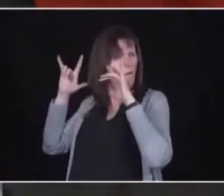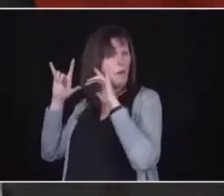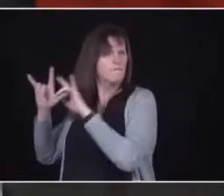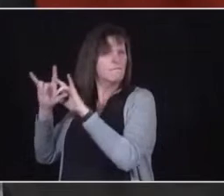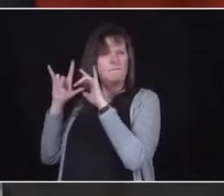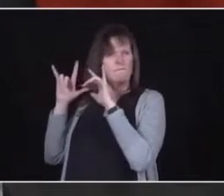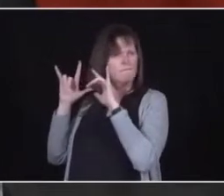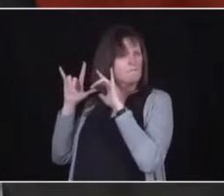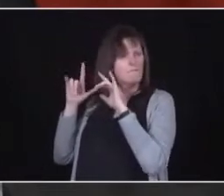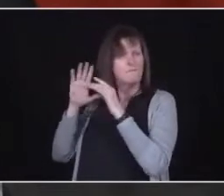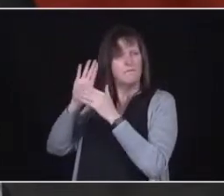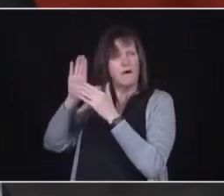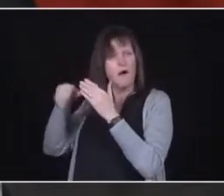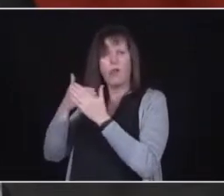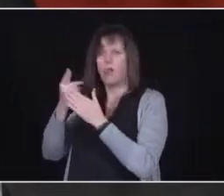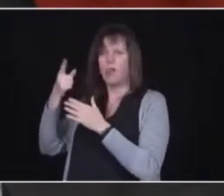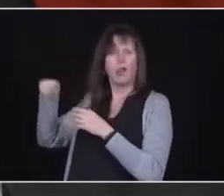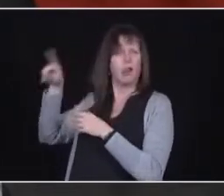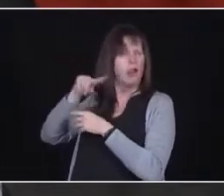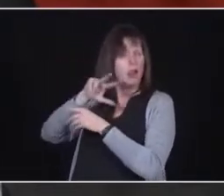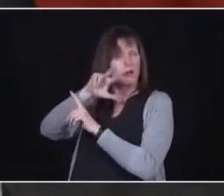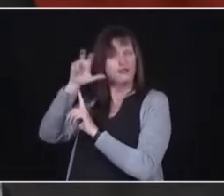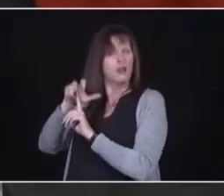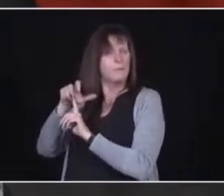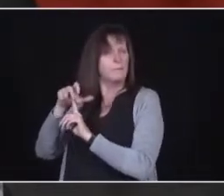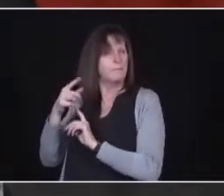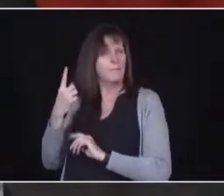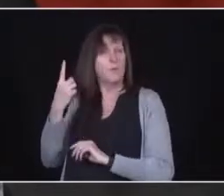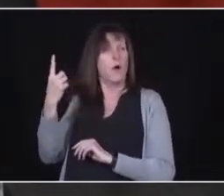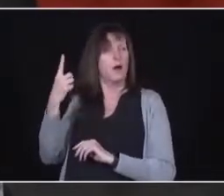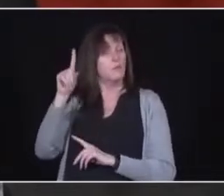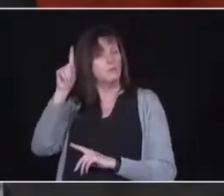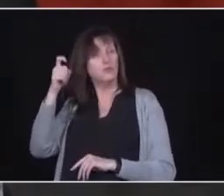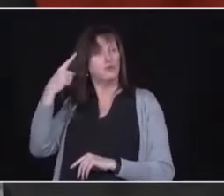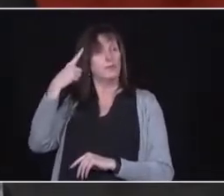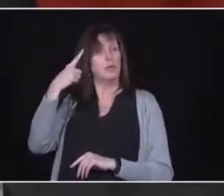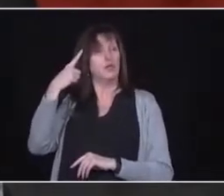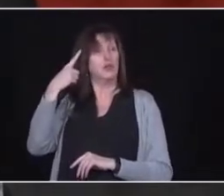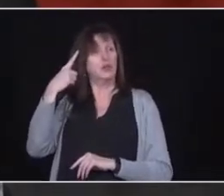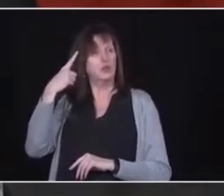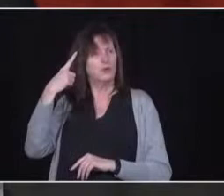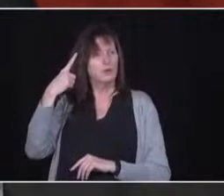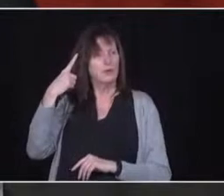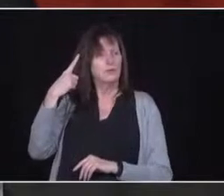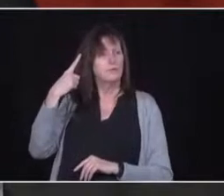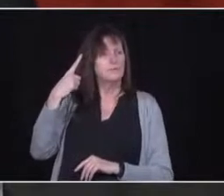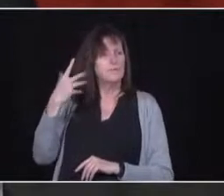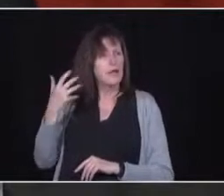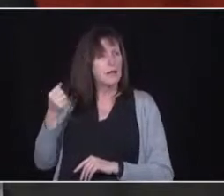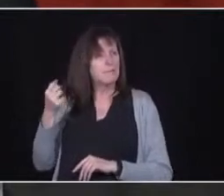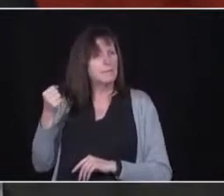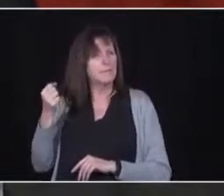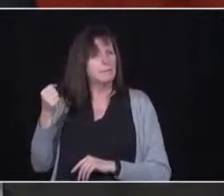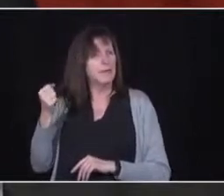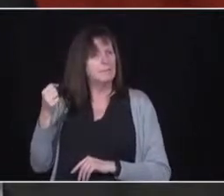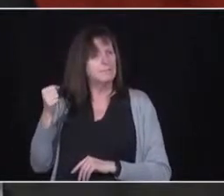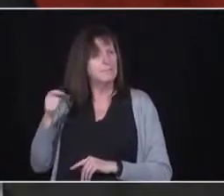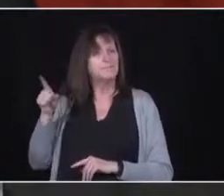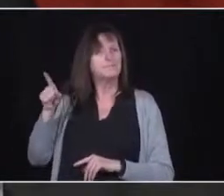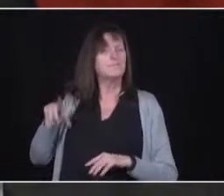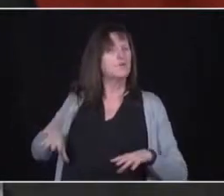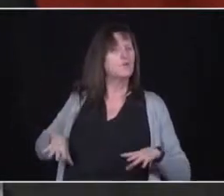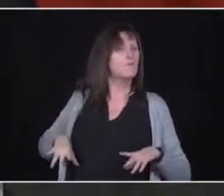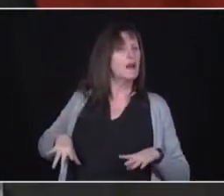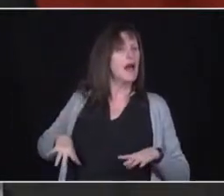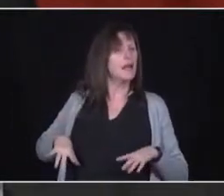Dr. Andrew Fury, Premier Fury, the new Premier of Newfoundland. I'll tell you,